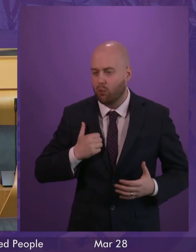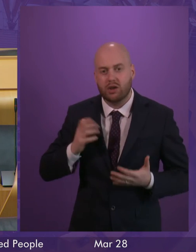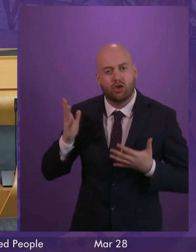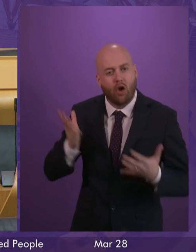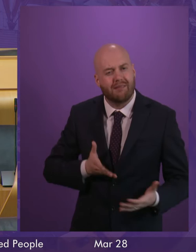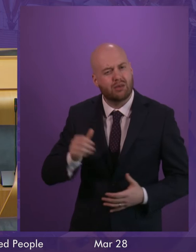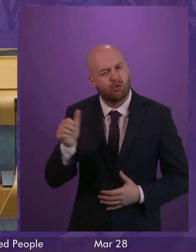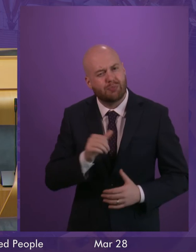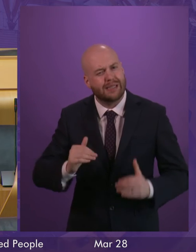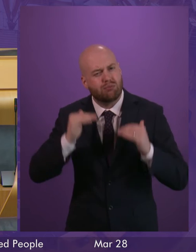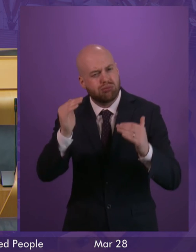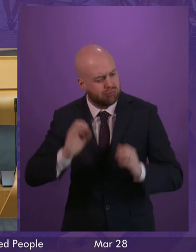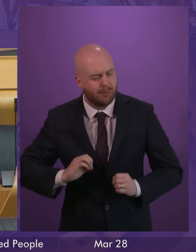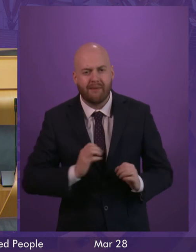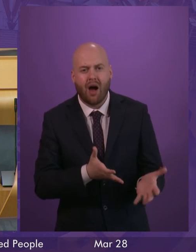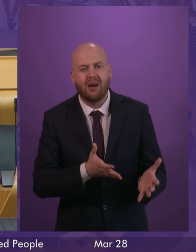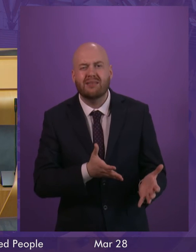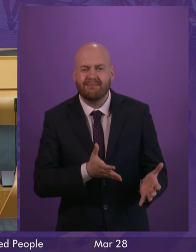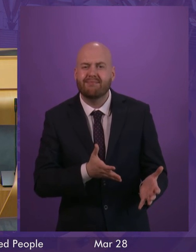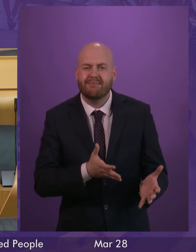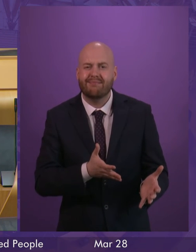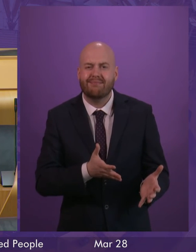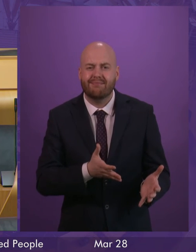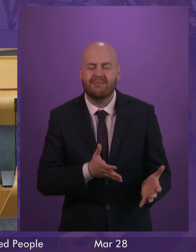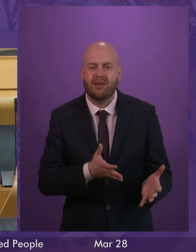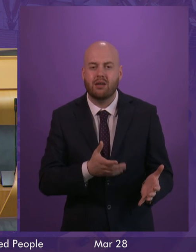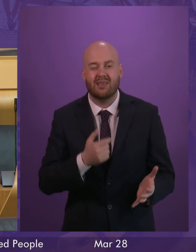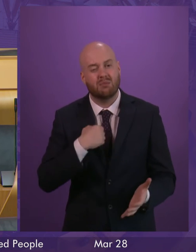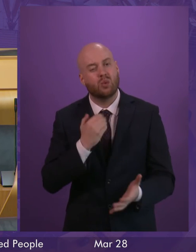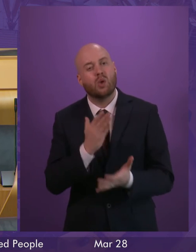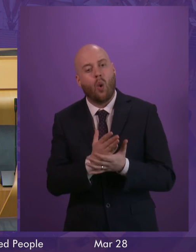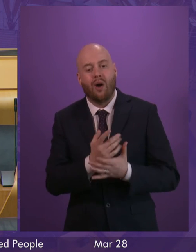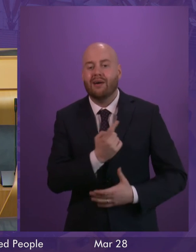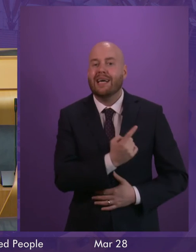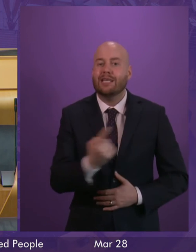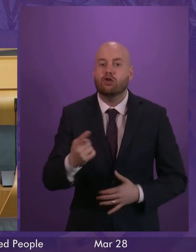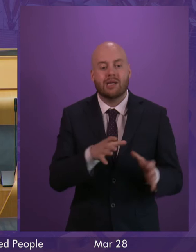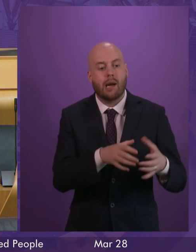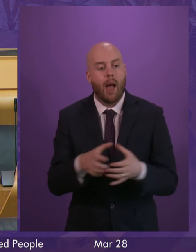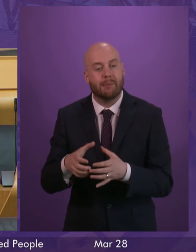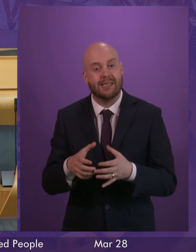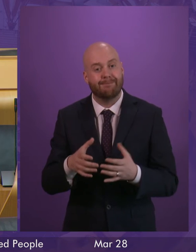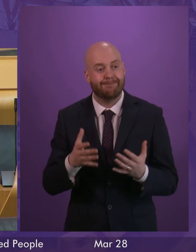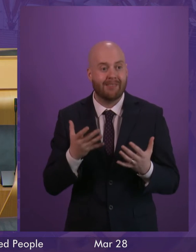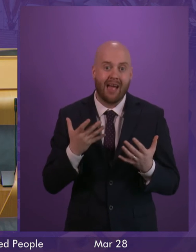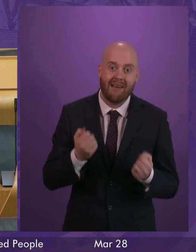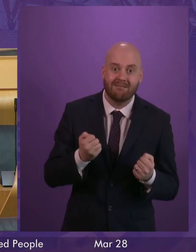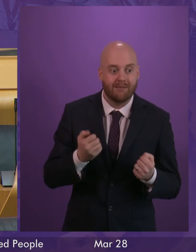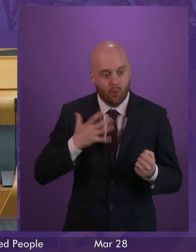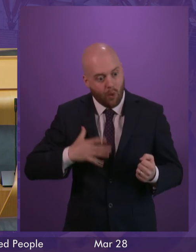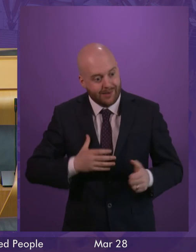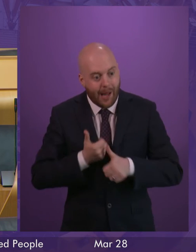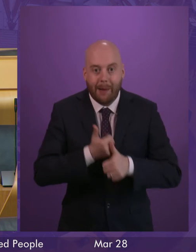With the right support families can cope with such advantages. While I'm sure each department means well and operates correctly within its brief